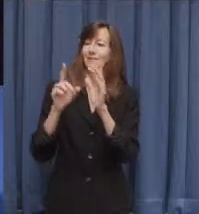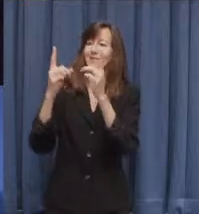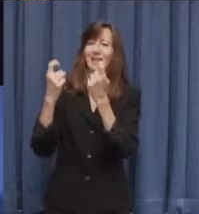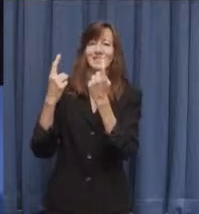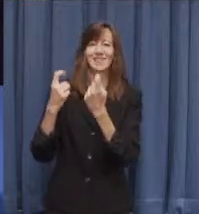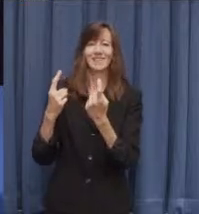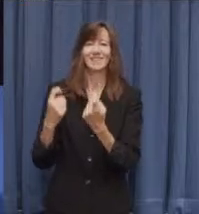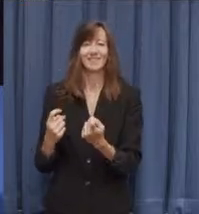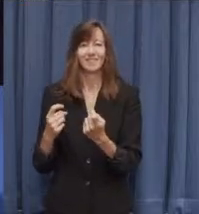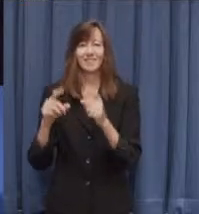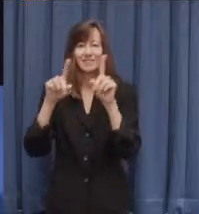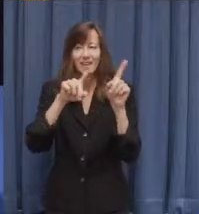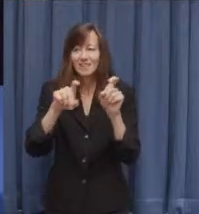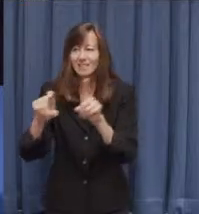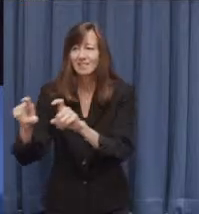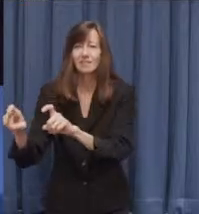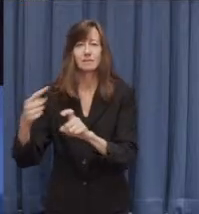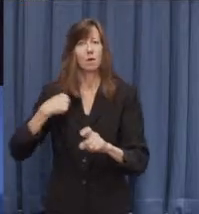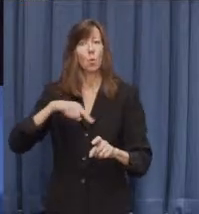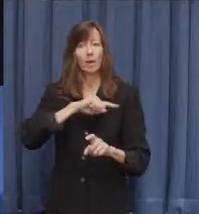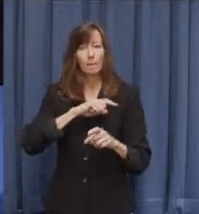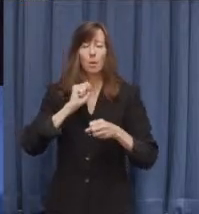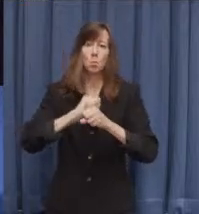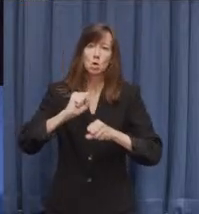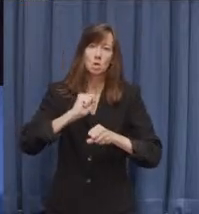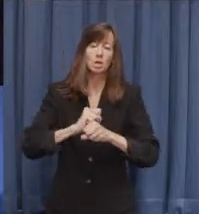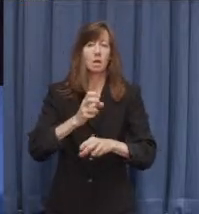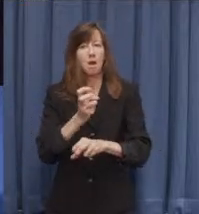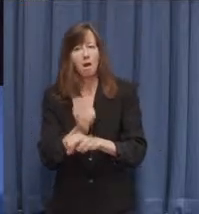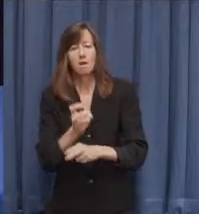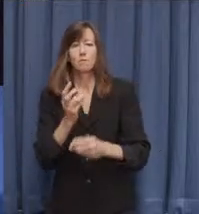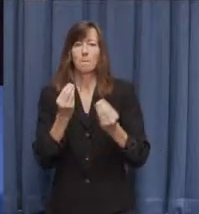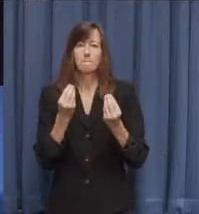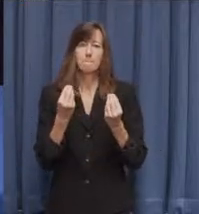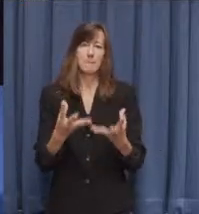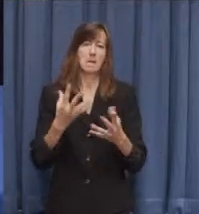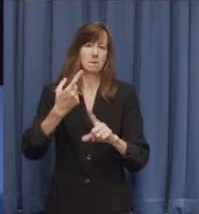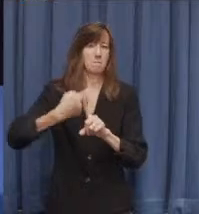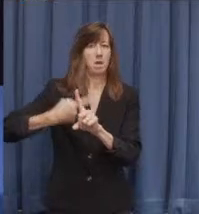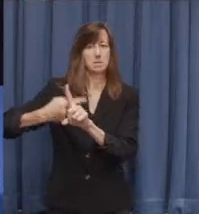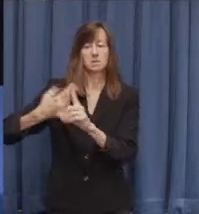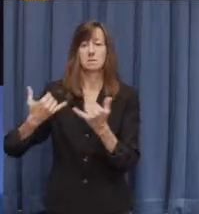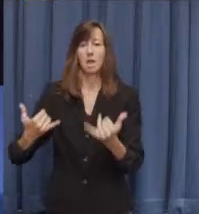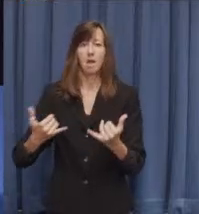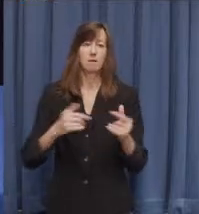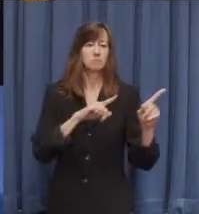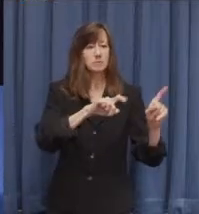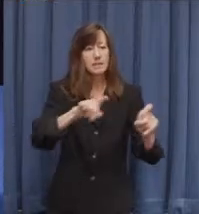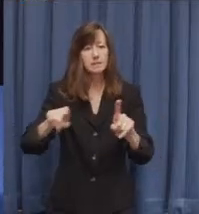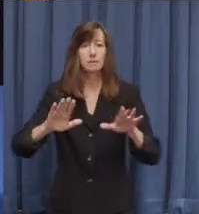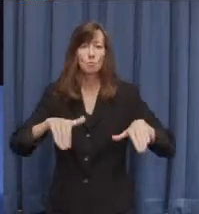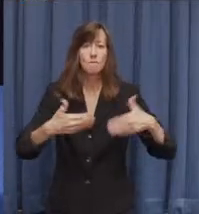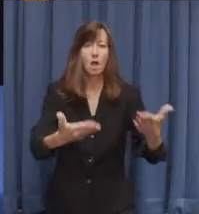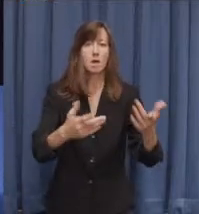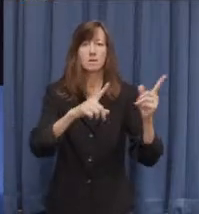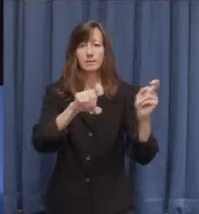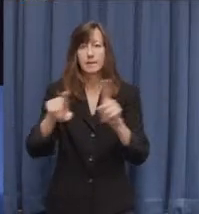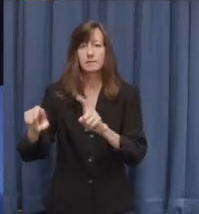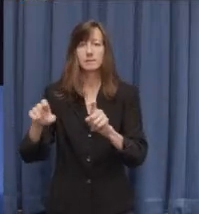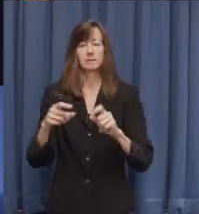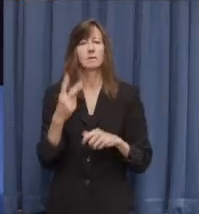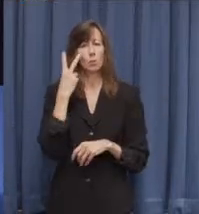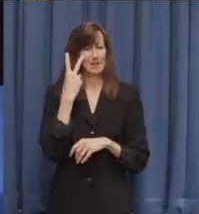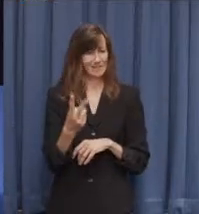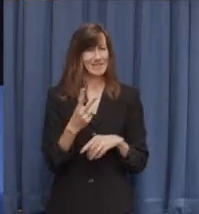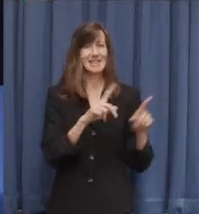months to build a more robust testing capacity, which we have done. We've seen our testing numbers go up. If you're a